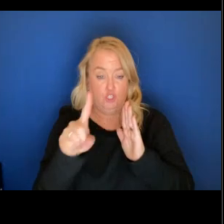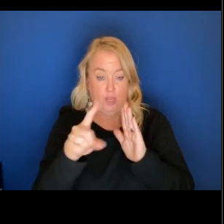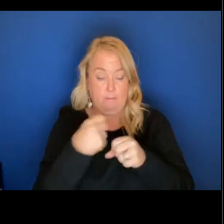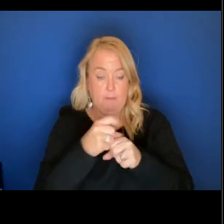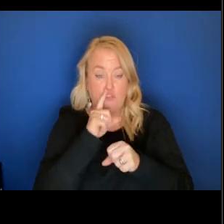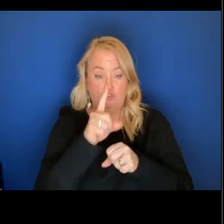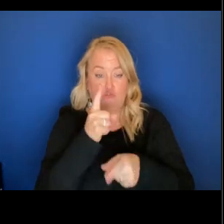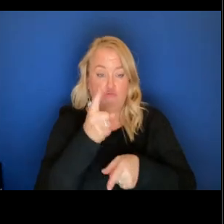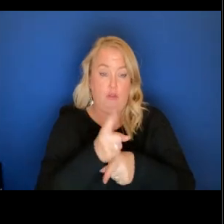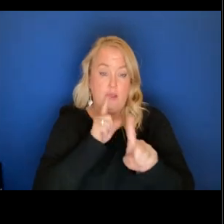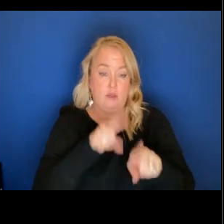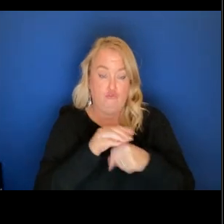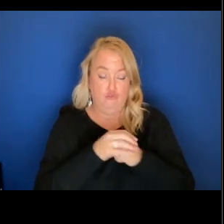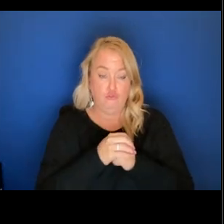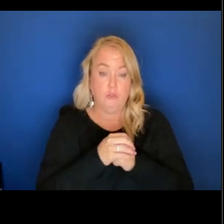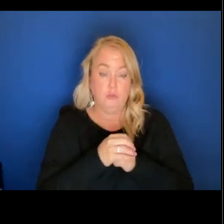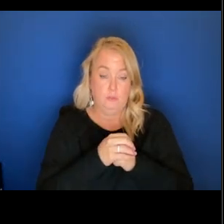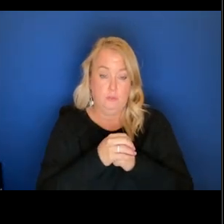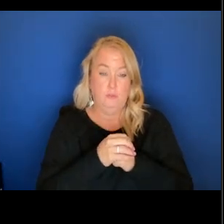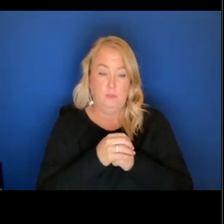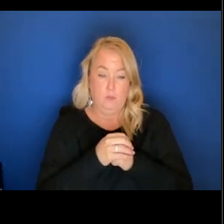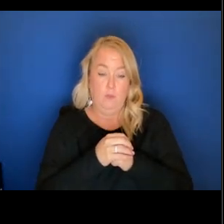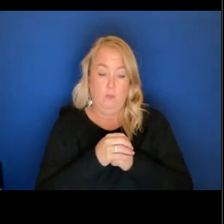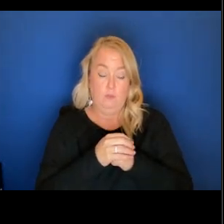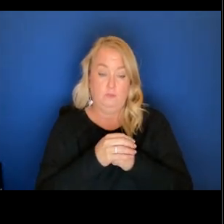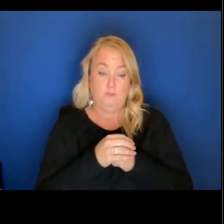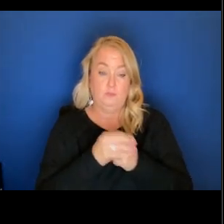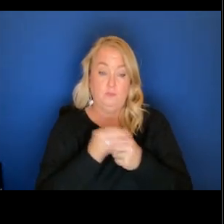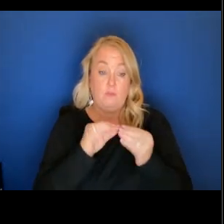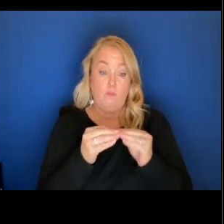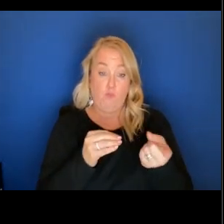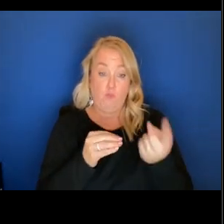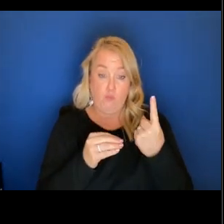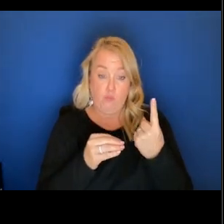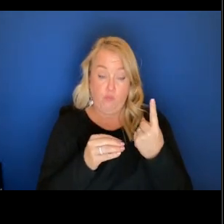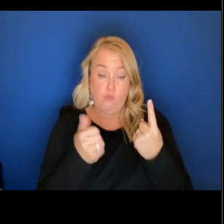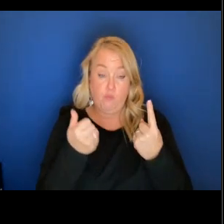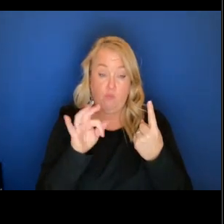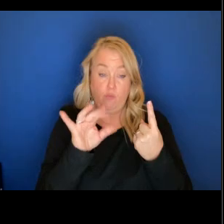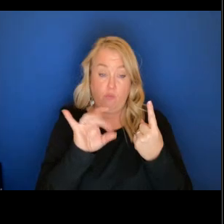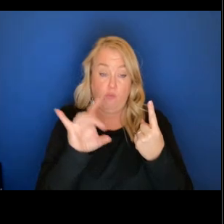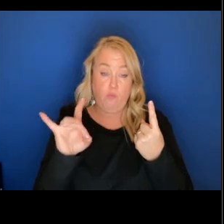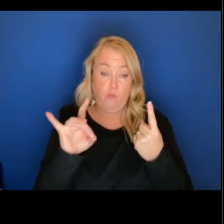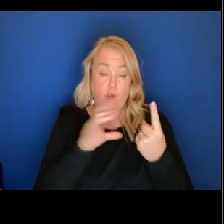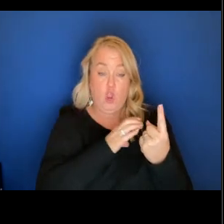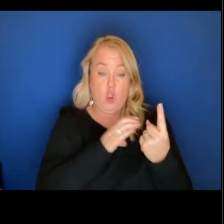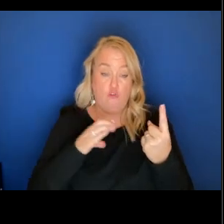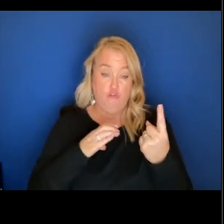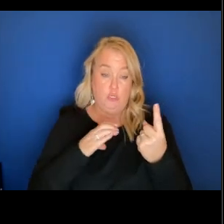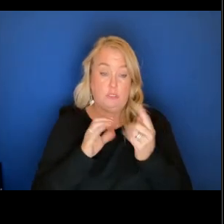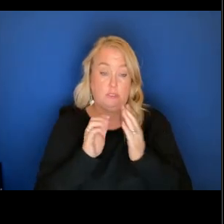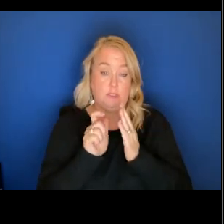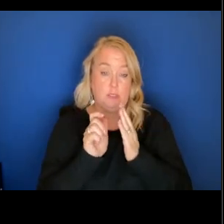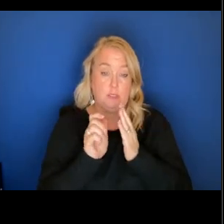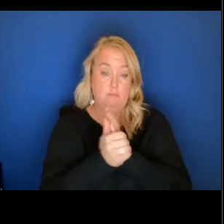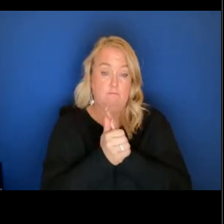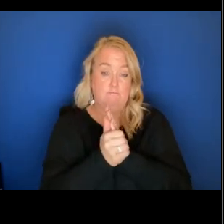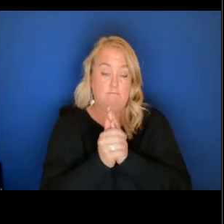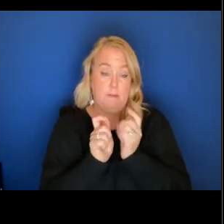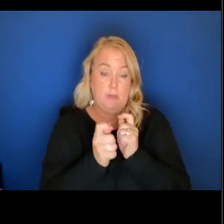correct answers. So here we go, knowledge check 1. In 1988, Congress amended the